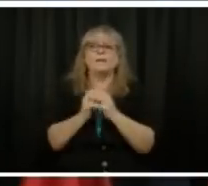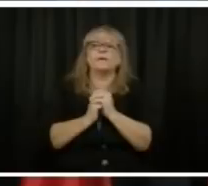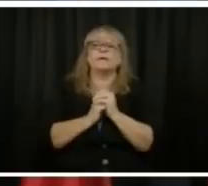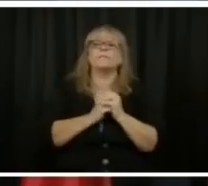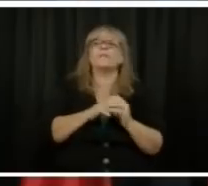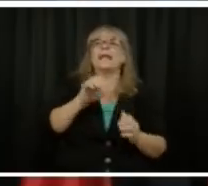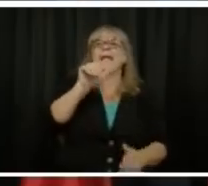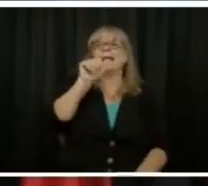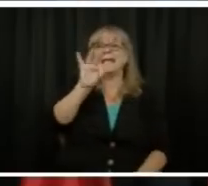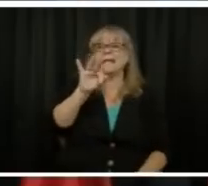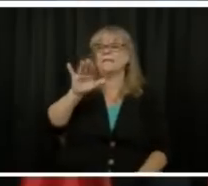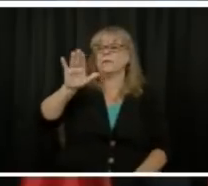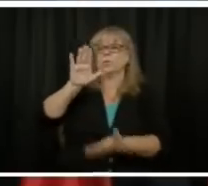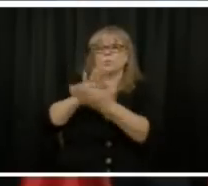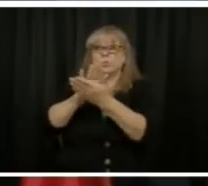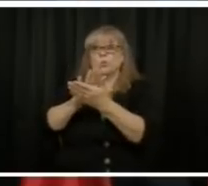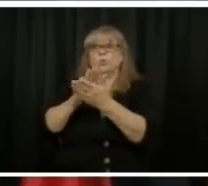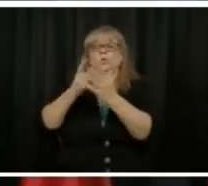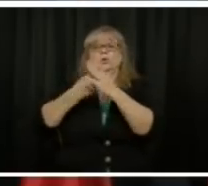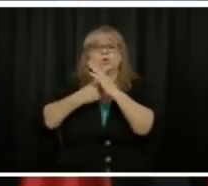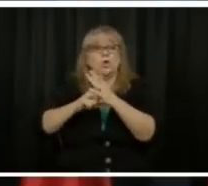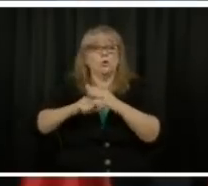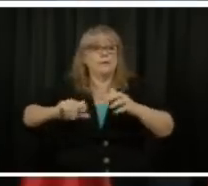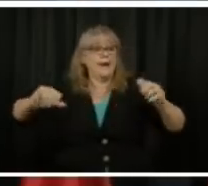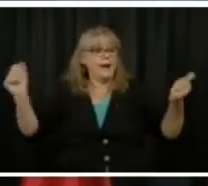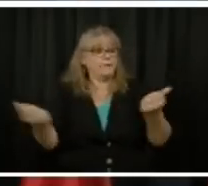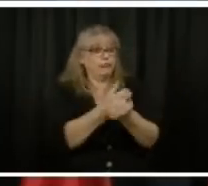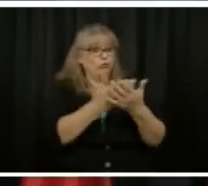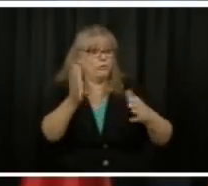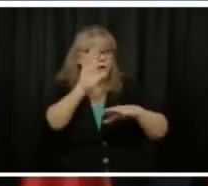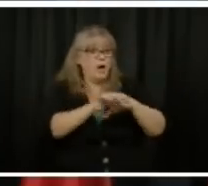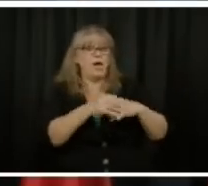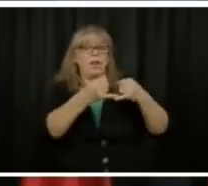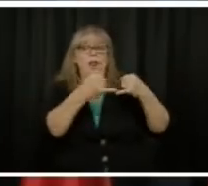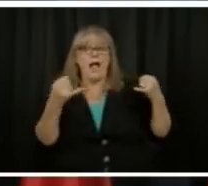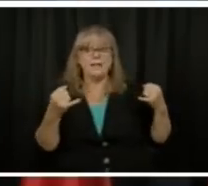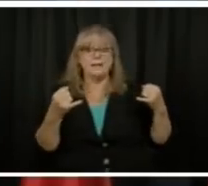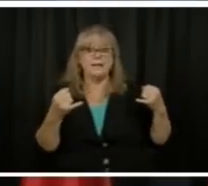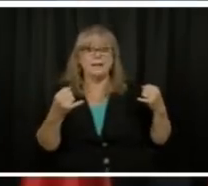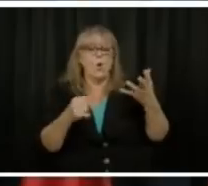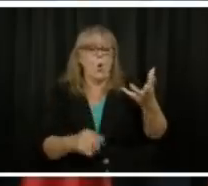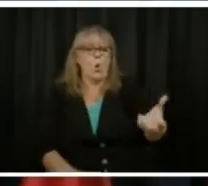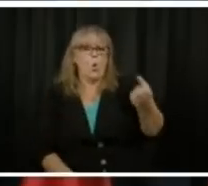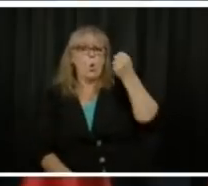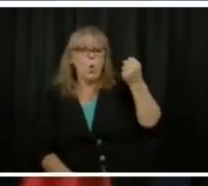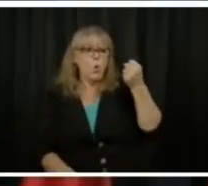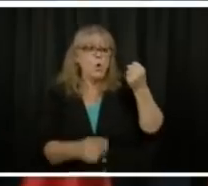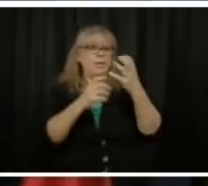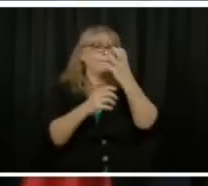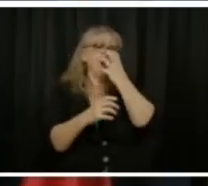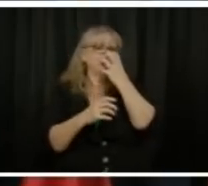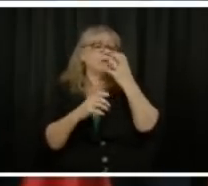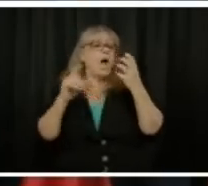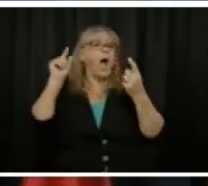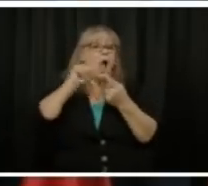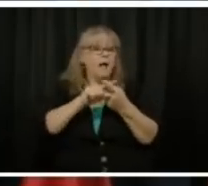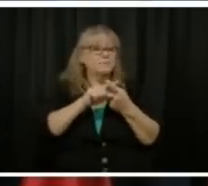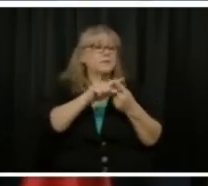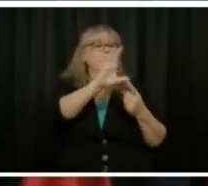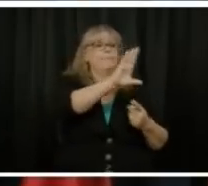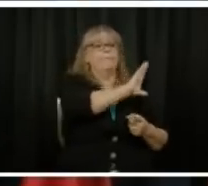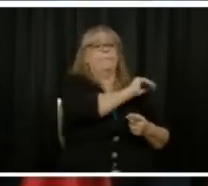and they can use them when they do go back. So all the districts will be receiving those. Governor, would you please go back over just one more time how this